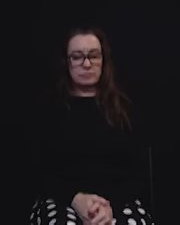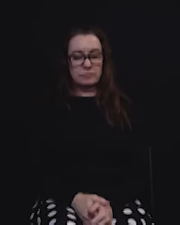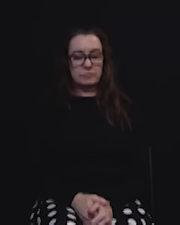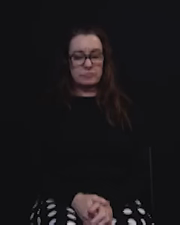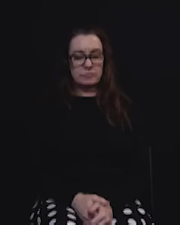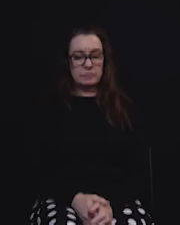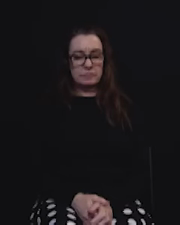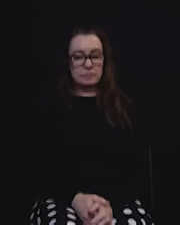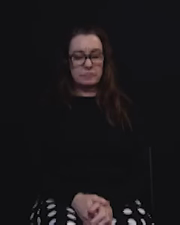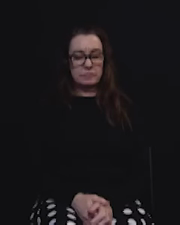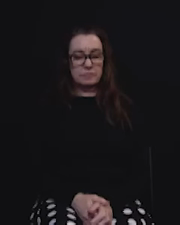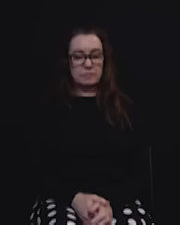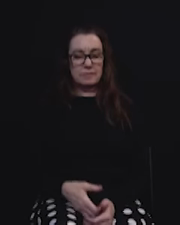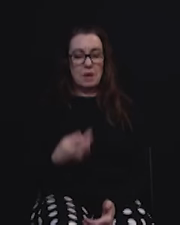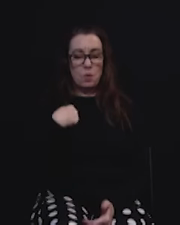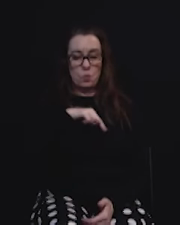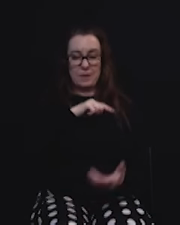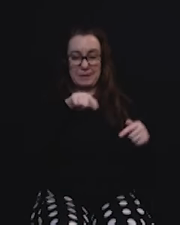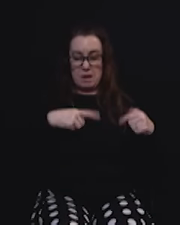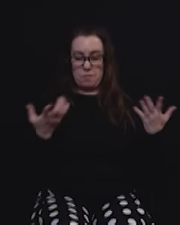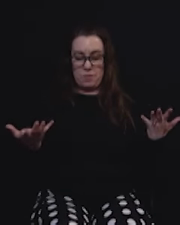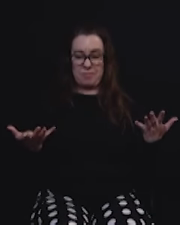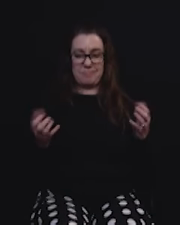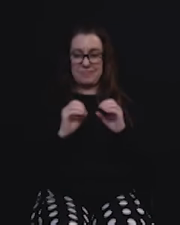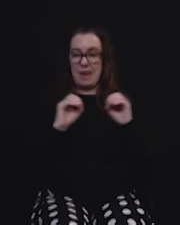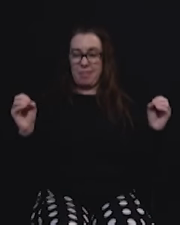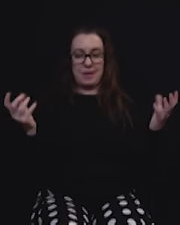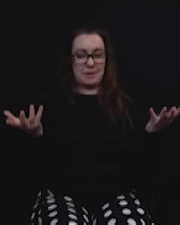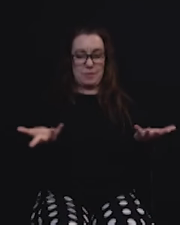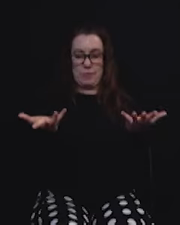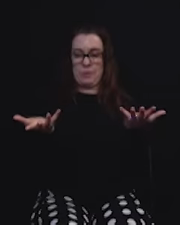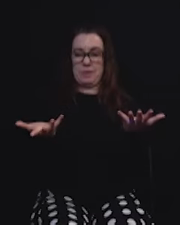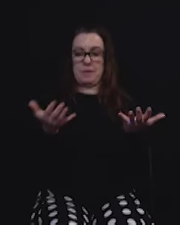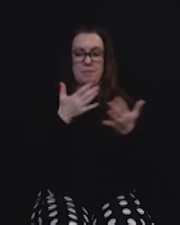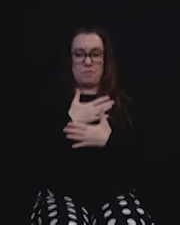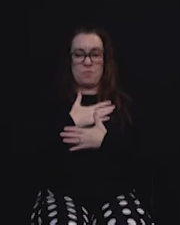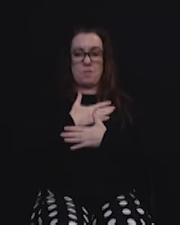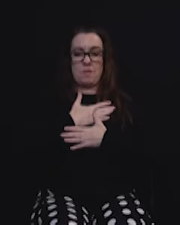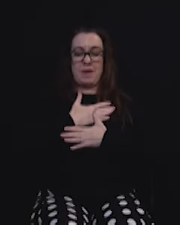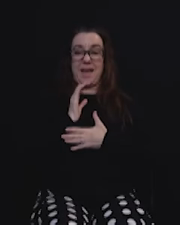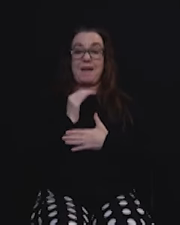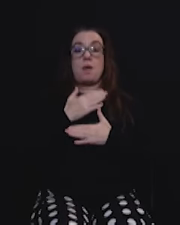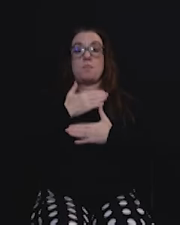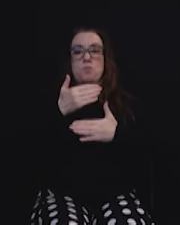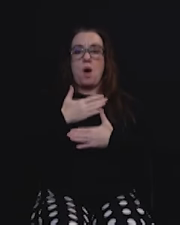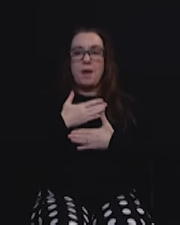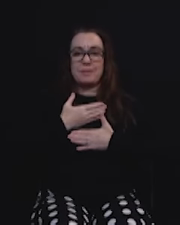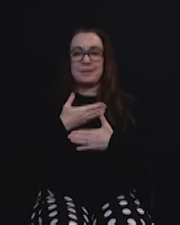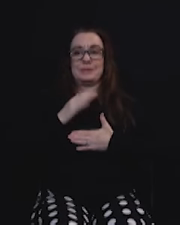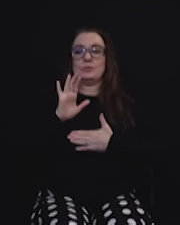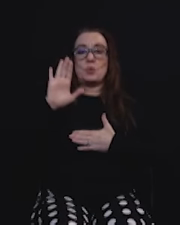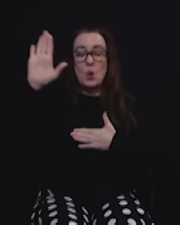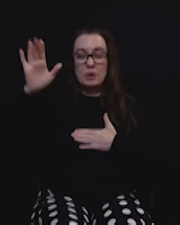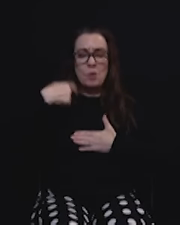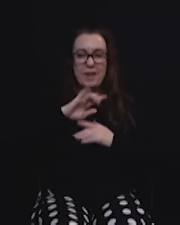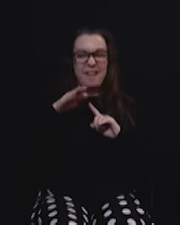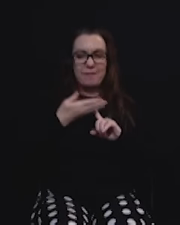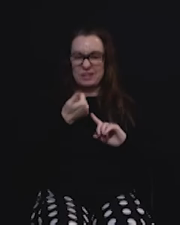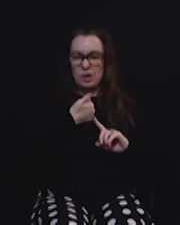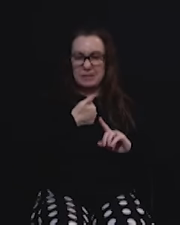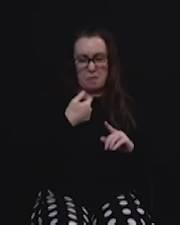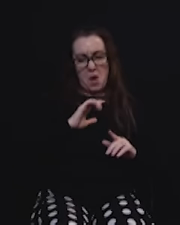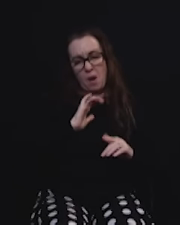Lord, we come to you with nothing. The breath that is in our lungs belongs to you. We convince ourselves we've built